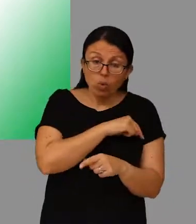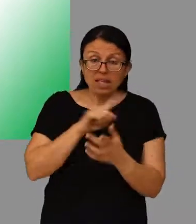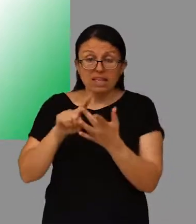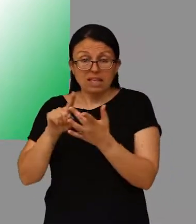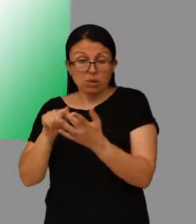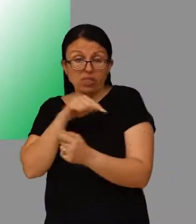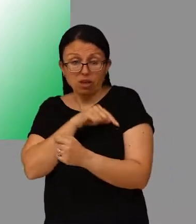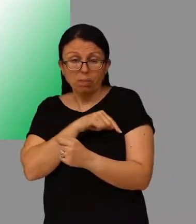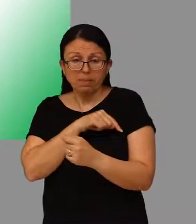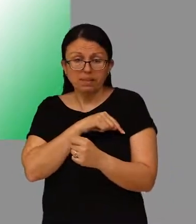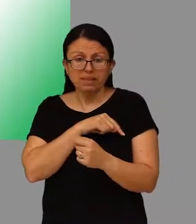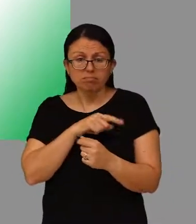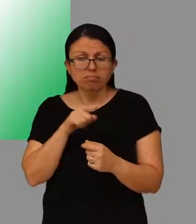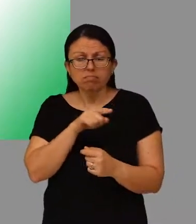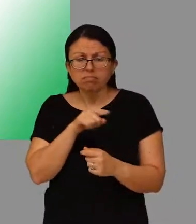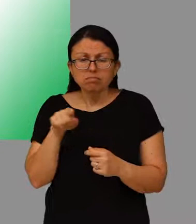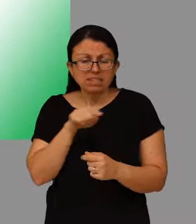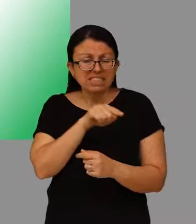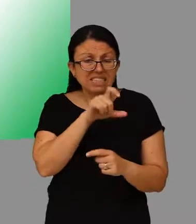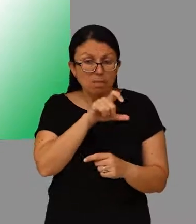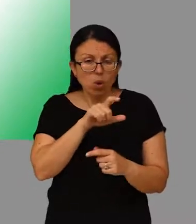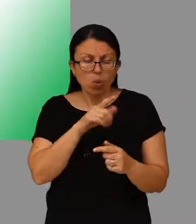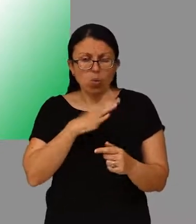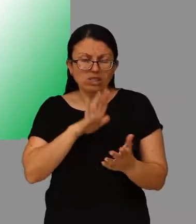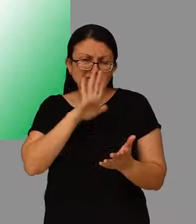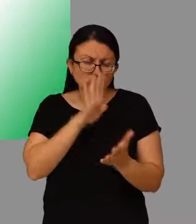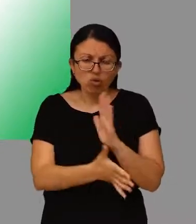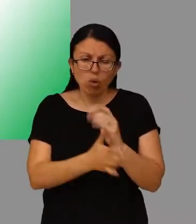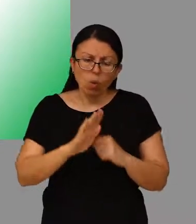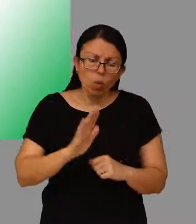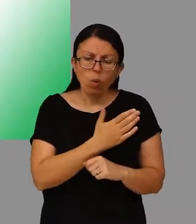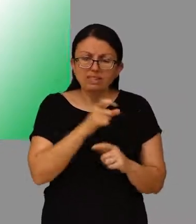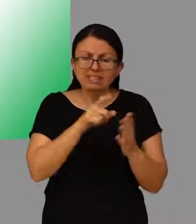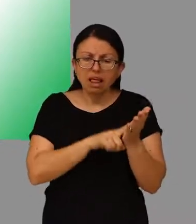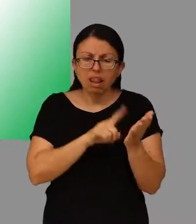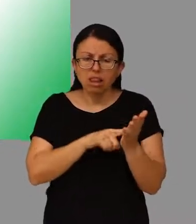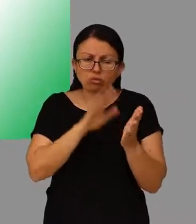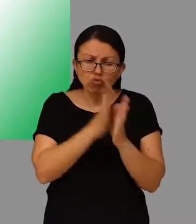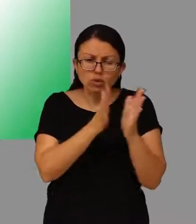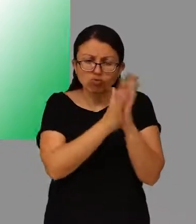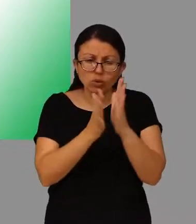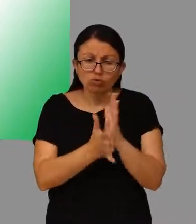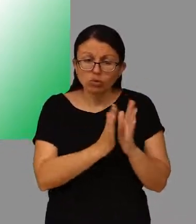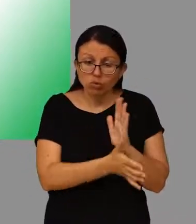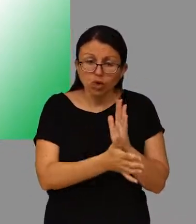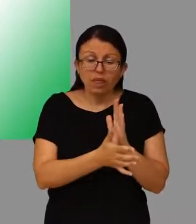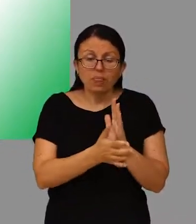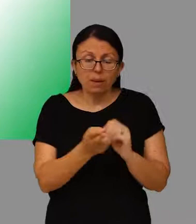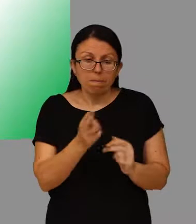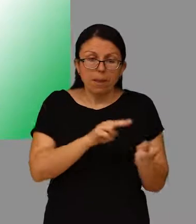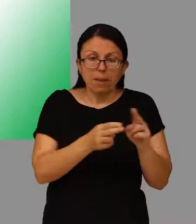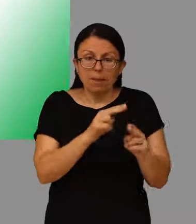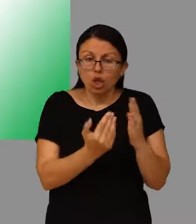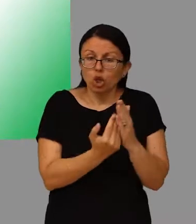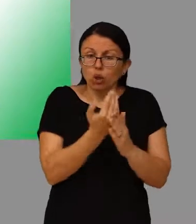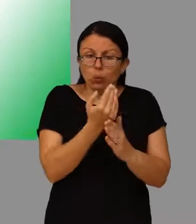and immunotherapy is that chemotherapy seeks to destroy all the cells in the body, including the cancer cells, and then